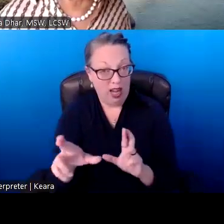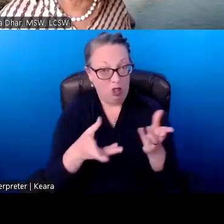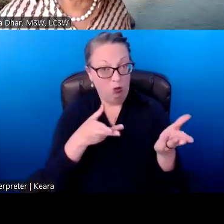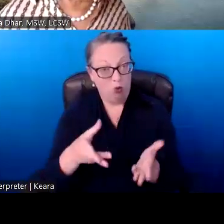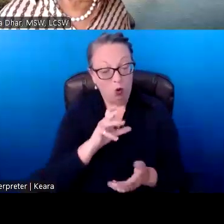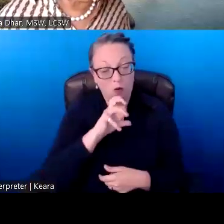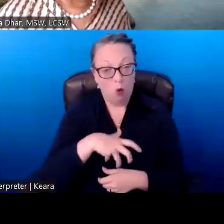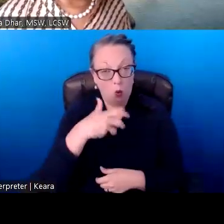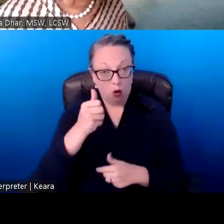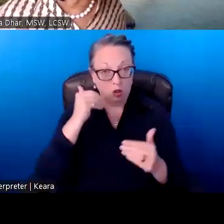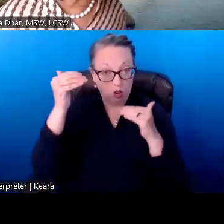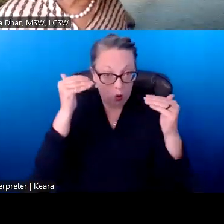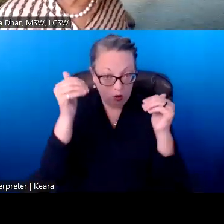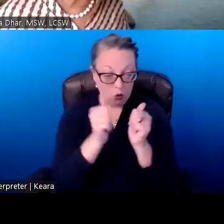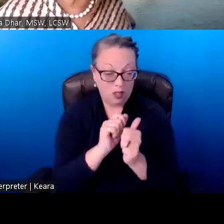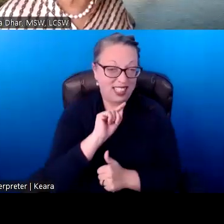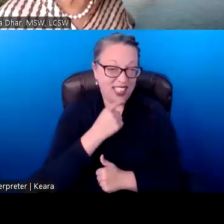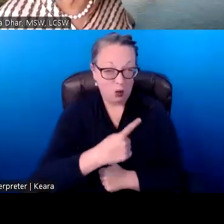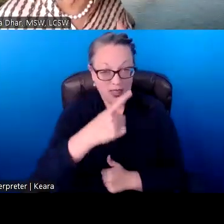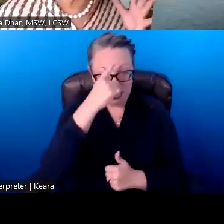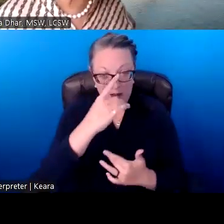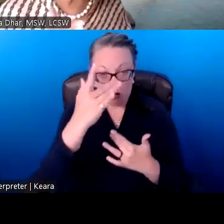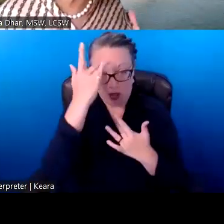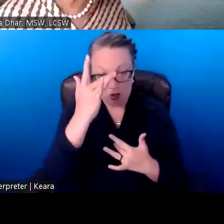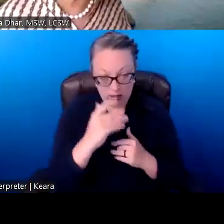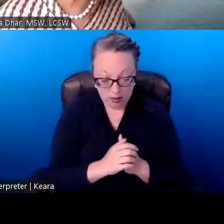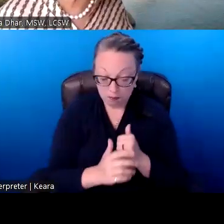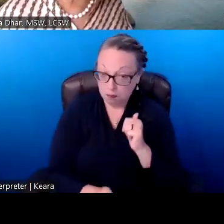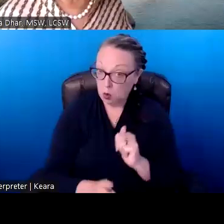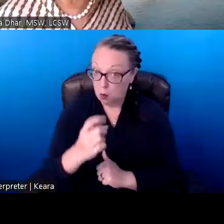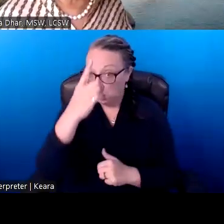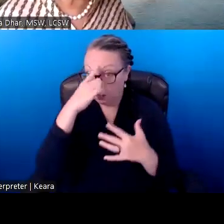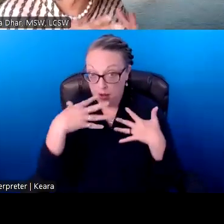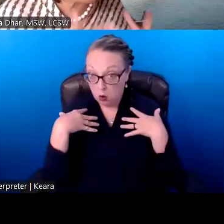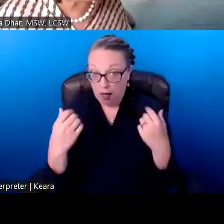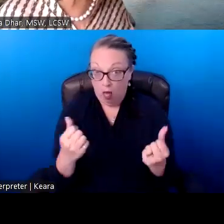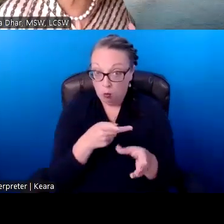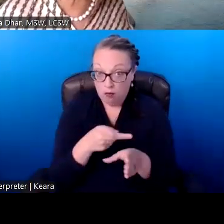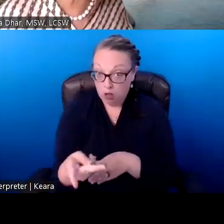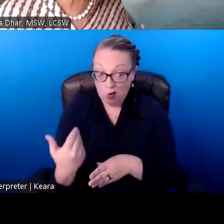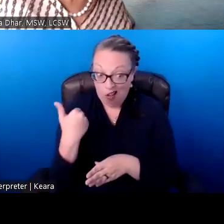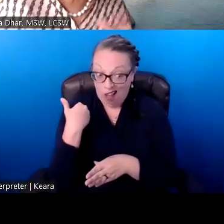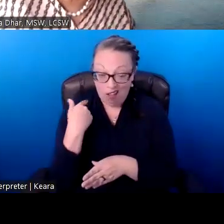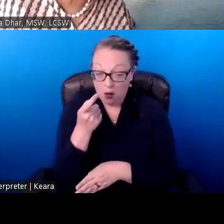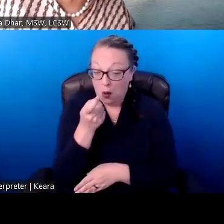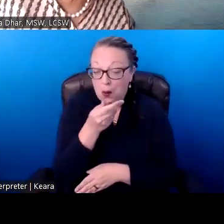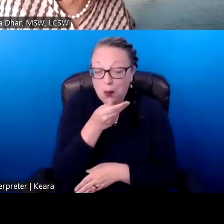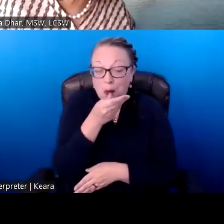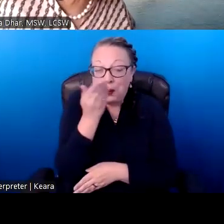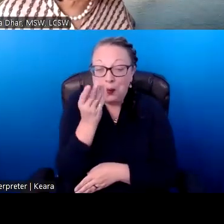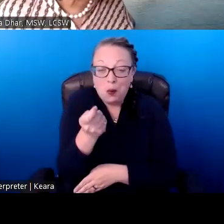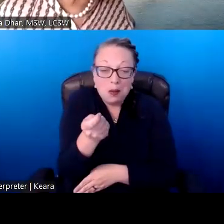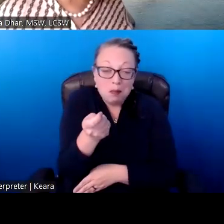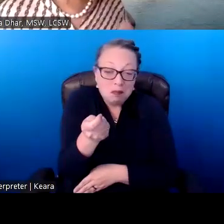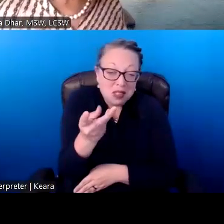illness. Most mental health professionals have very little training in geriatrics, and most